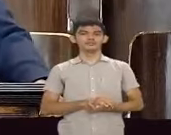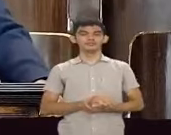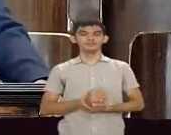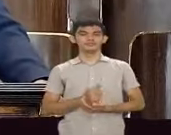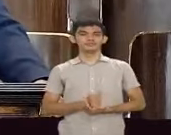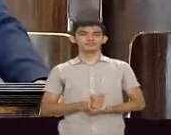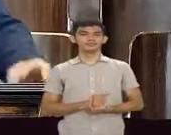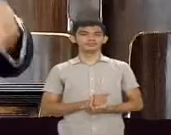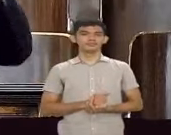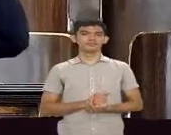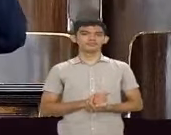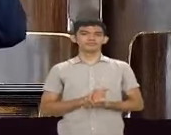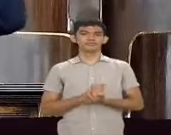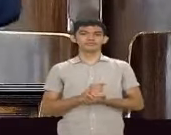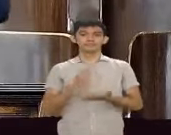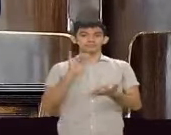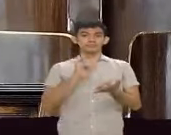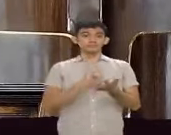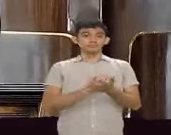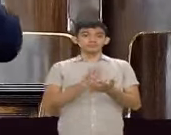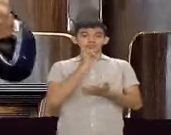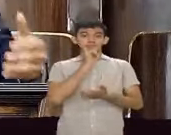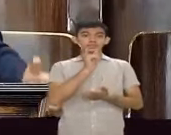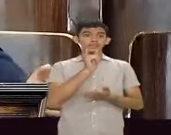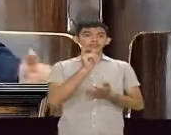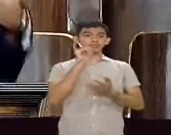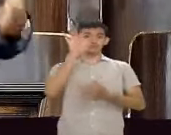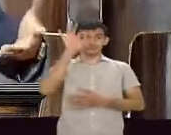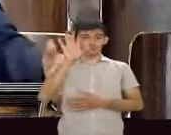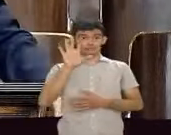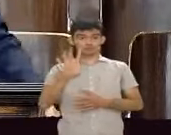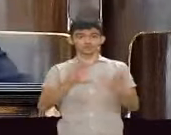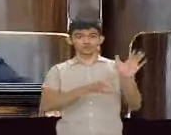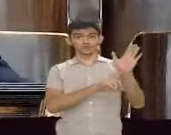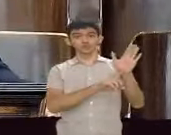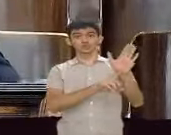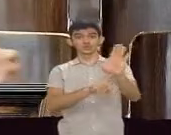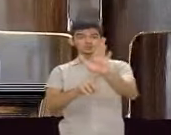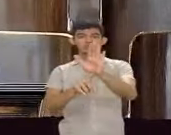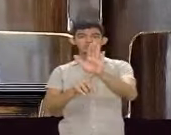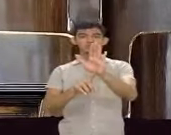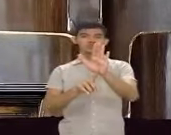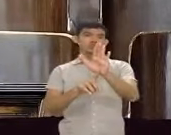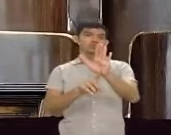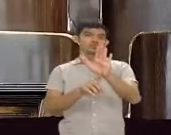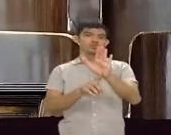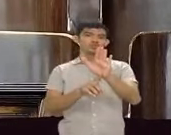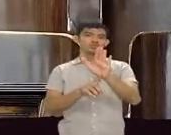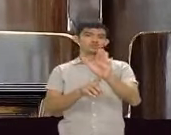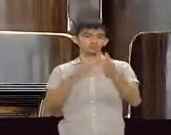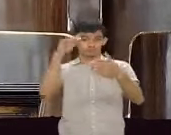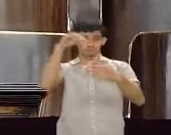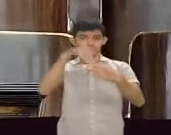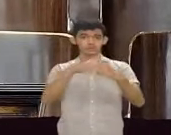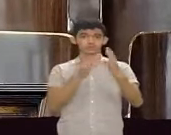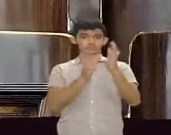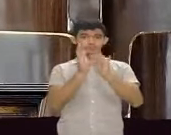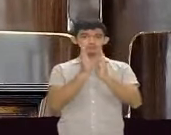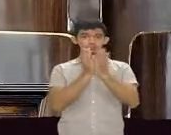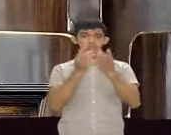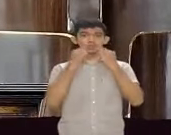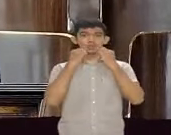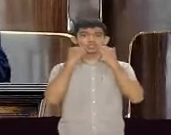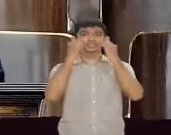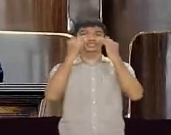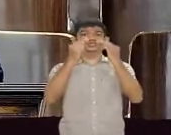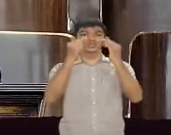Kamatuoran ka na. And that is my presentation for examination in the scripture, because it is here in scriptures that it is